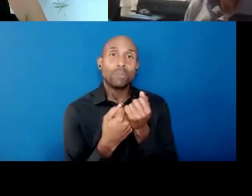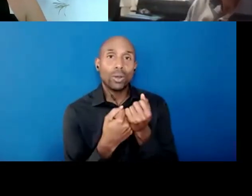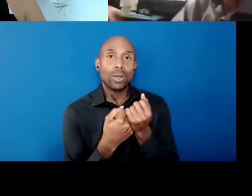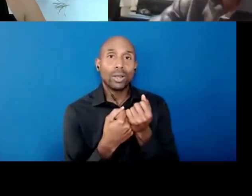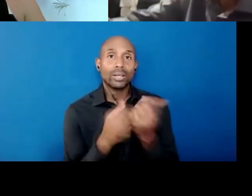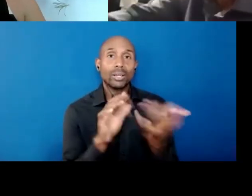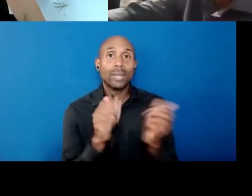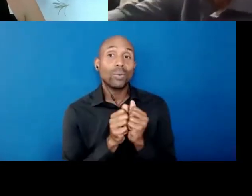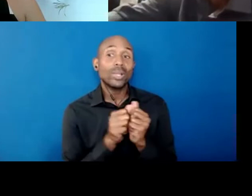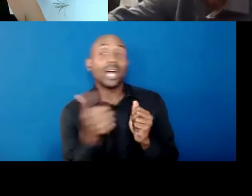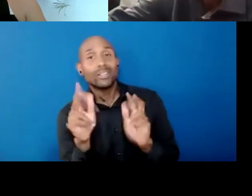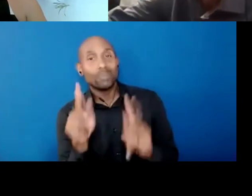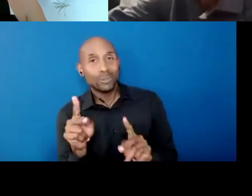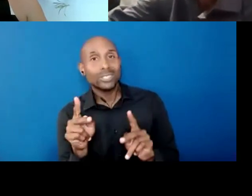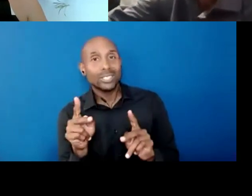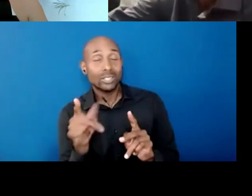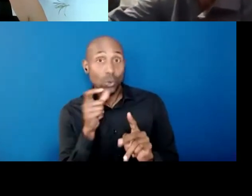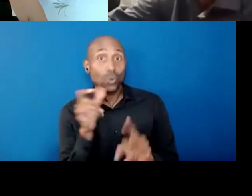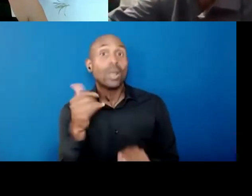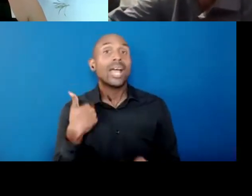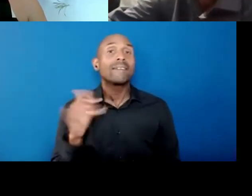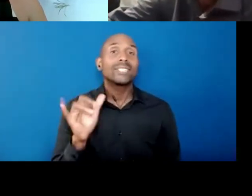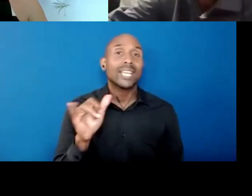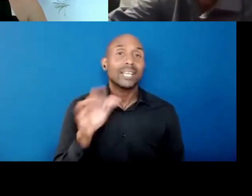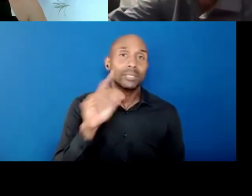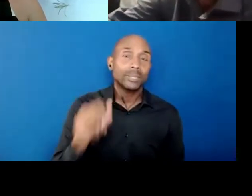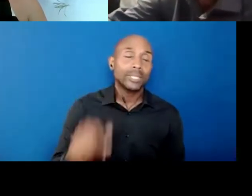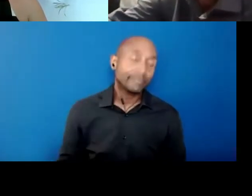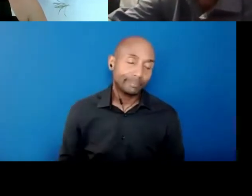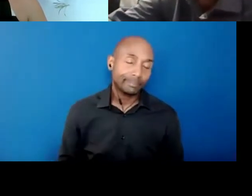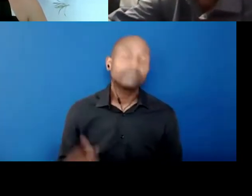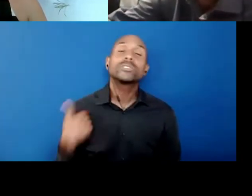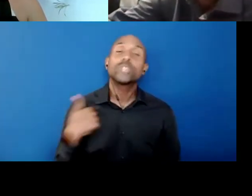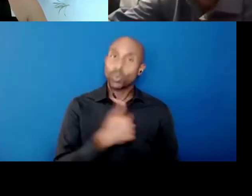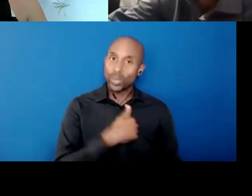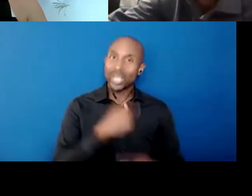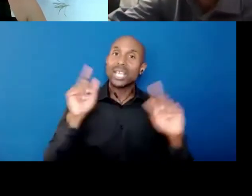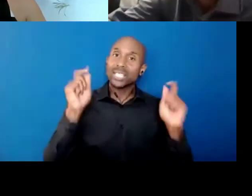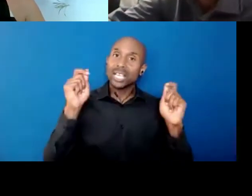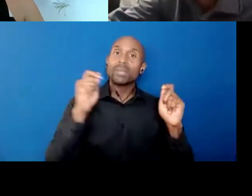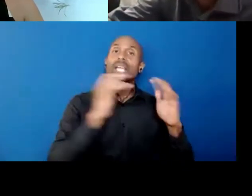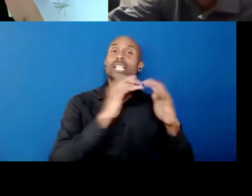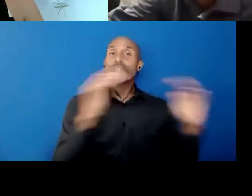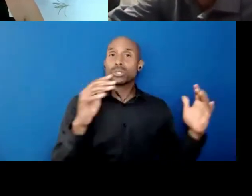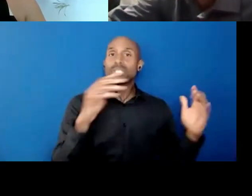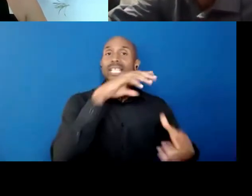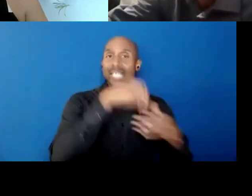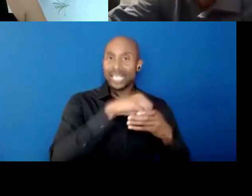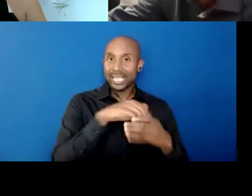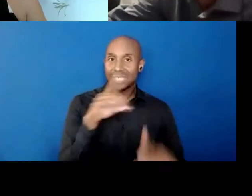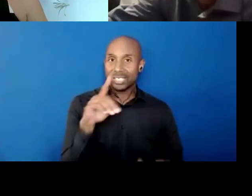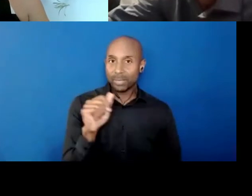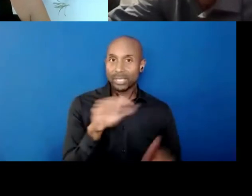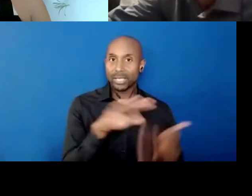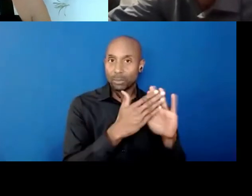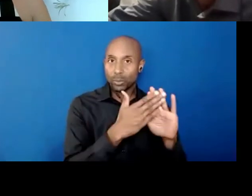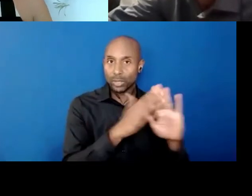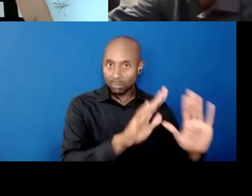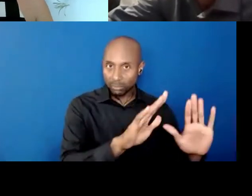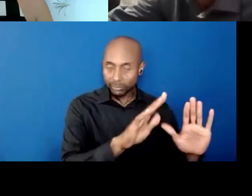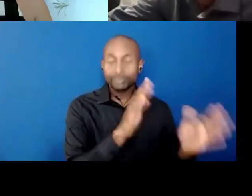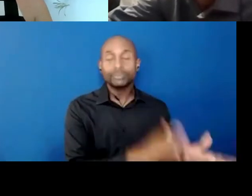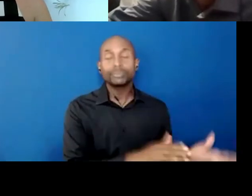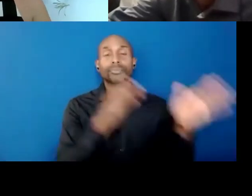And so it's really something we celebrate is that kind of diversity within the disability community. And then the